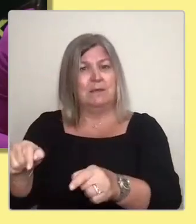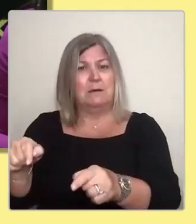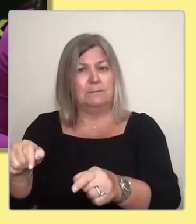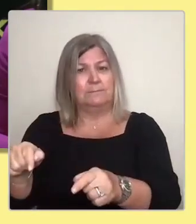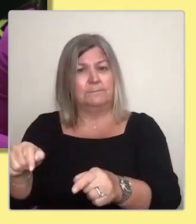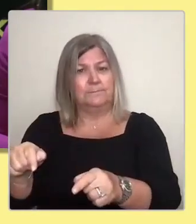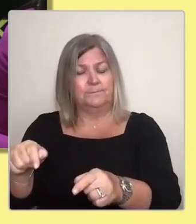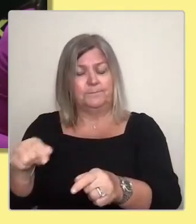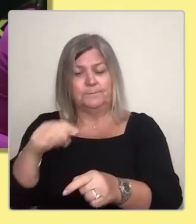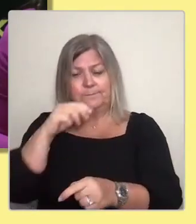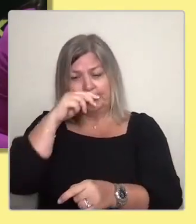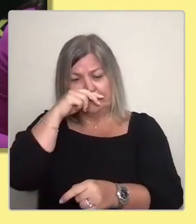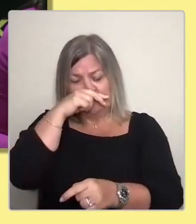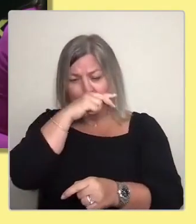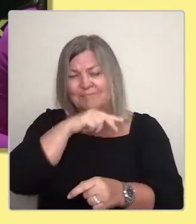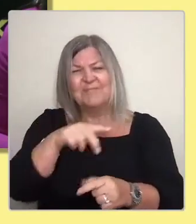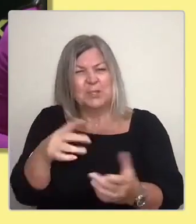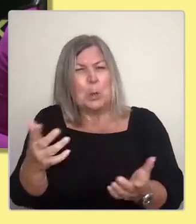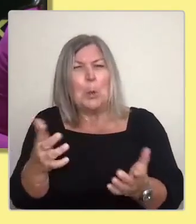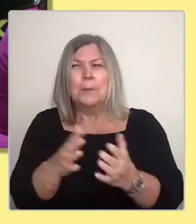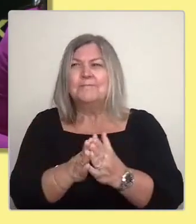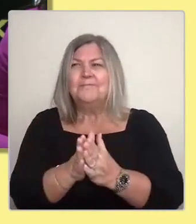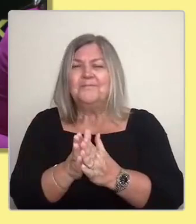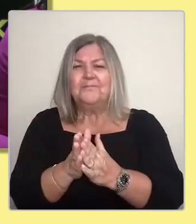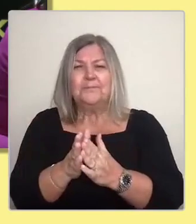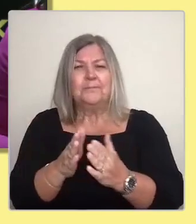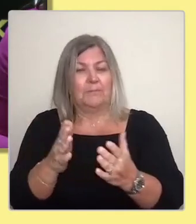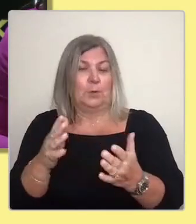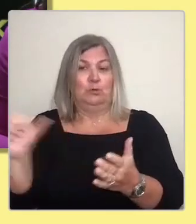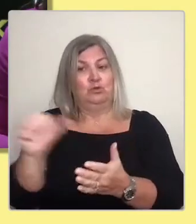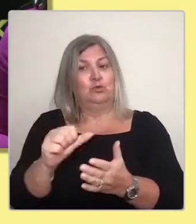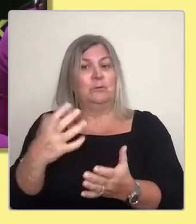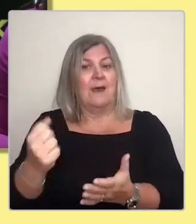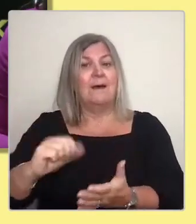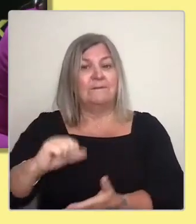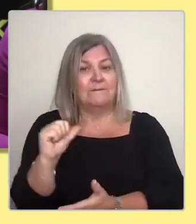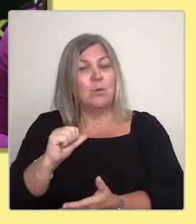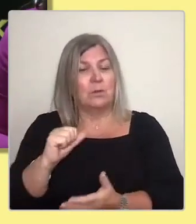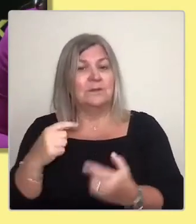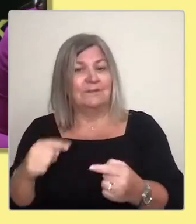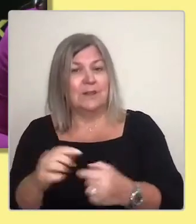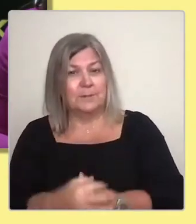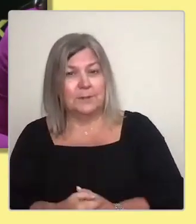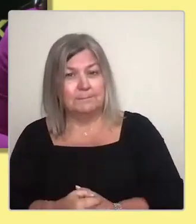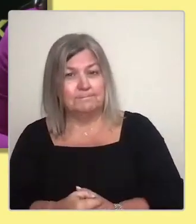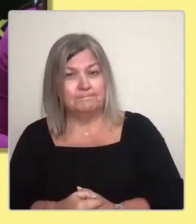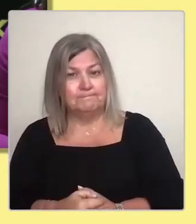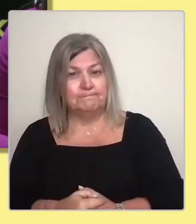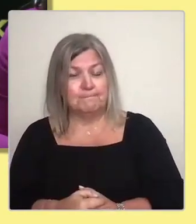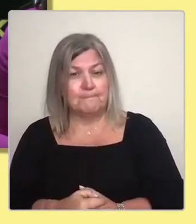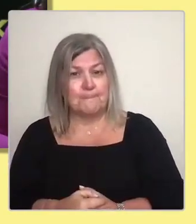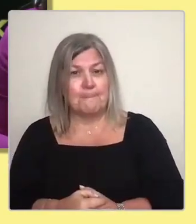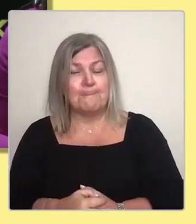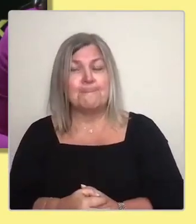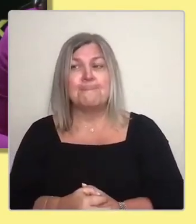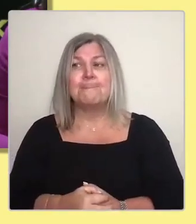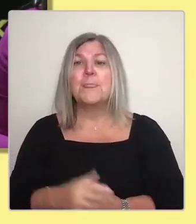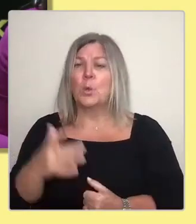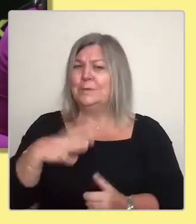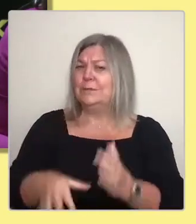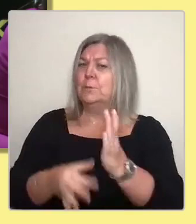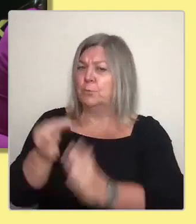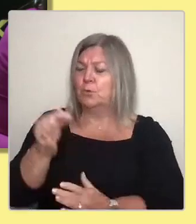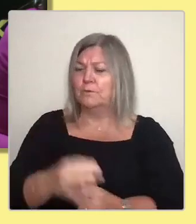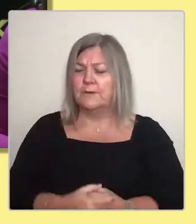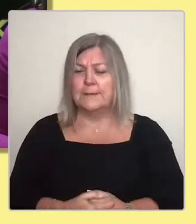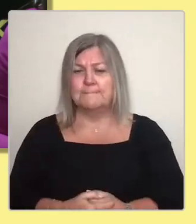clinical expertise. So without any doubt, yes, we should, we are making movement on that. We should accelerate that as best we possibly can.